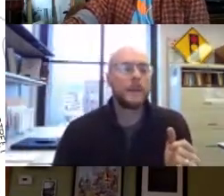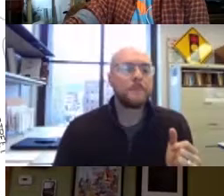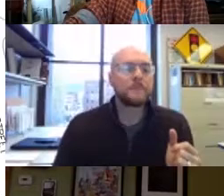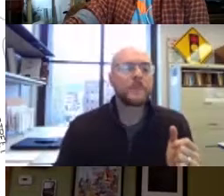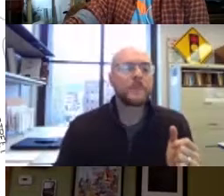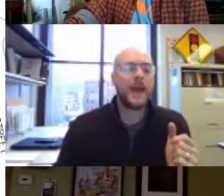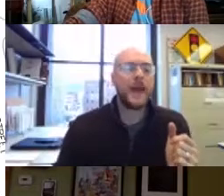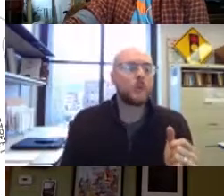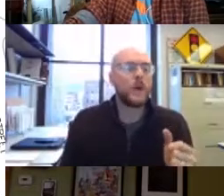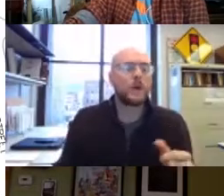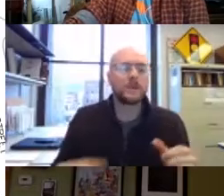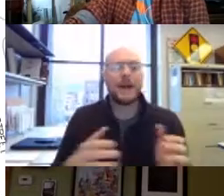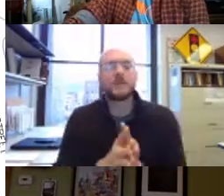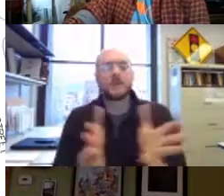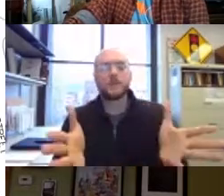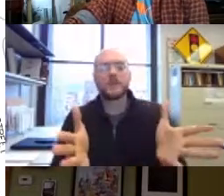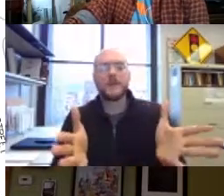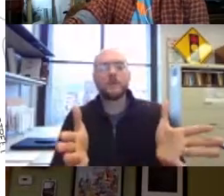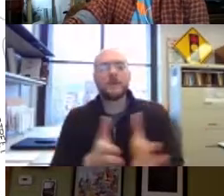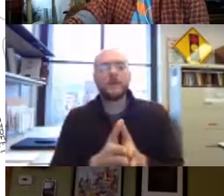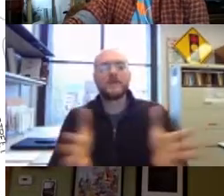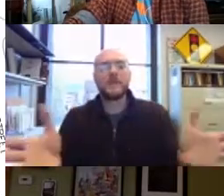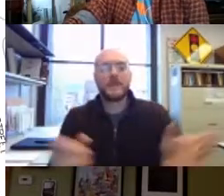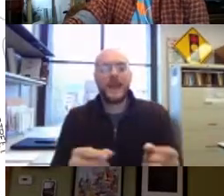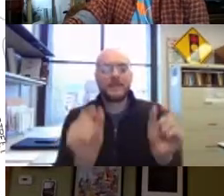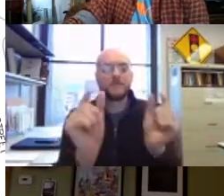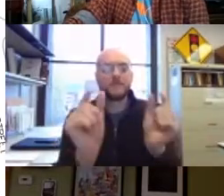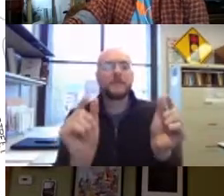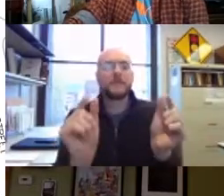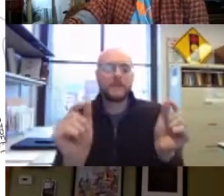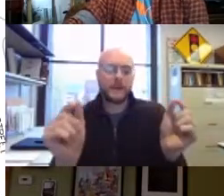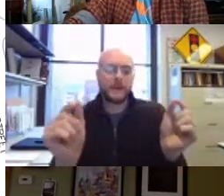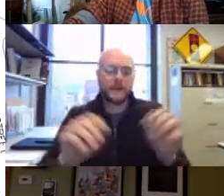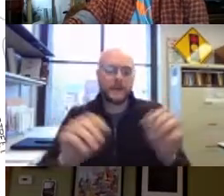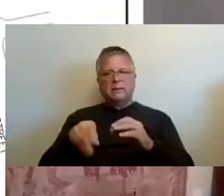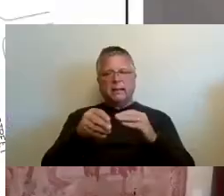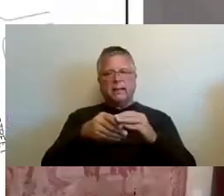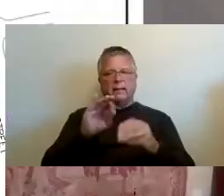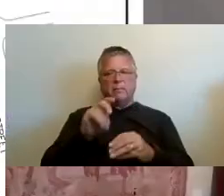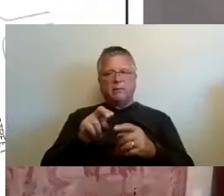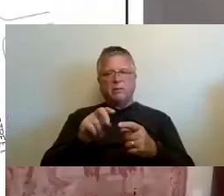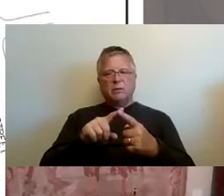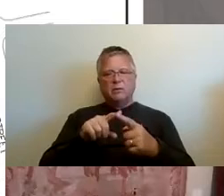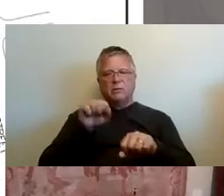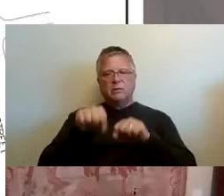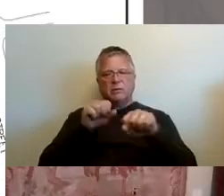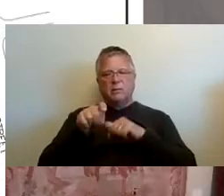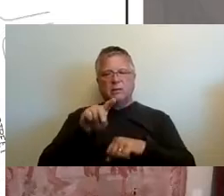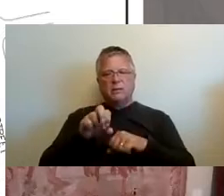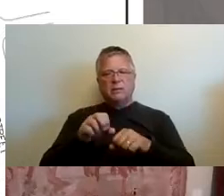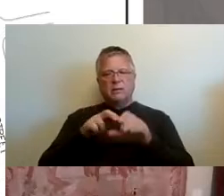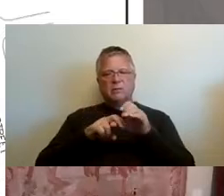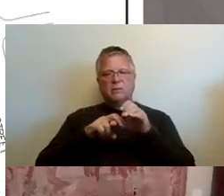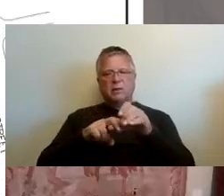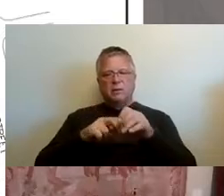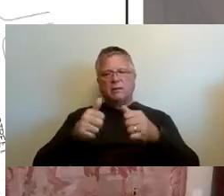so that is where we're allowed to, we're able, and we have the space to add those buffers into the bike lanes to get riders even further out of